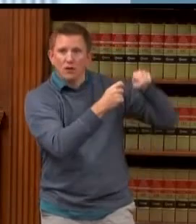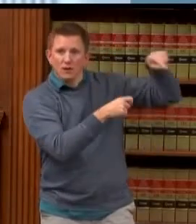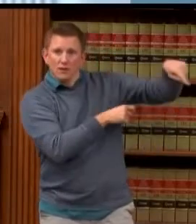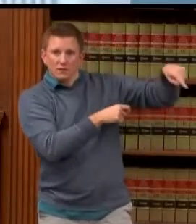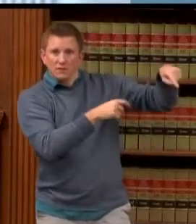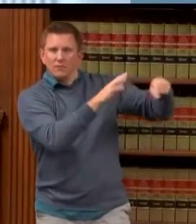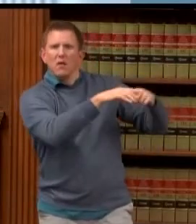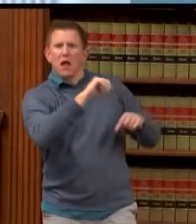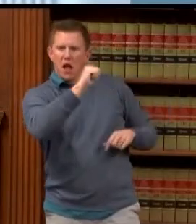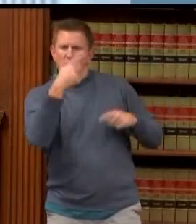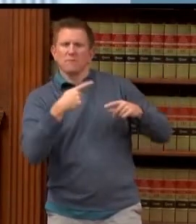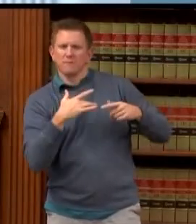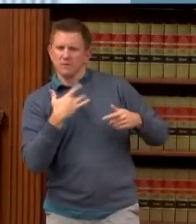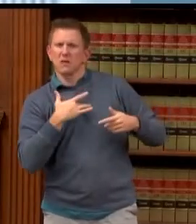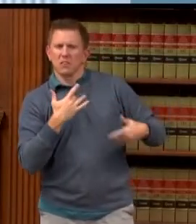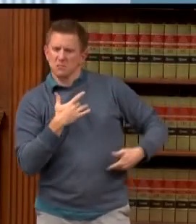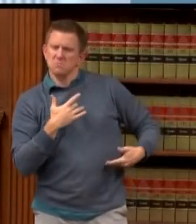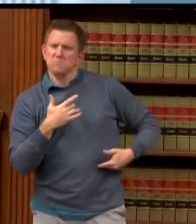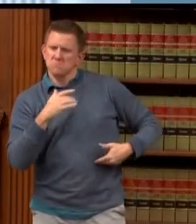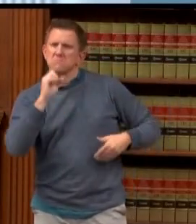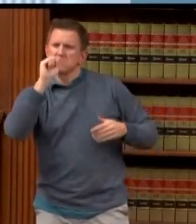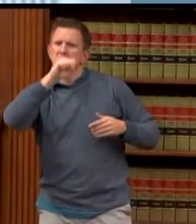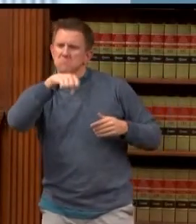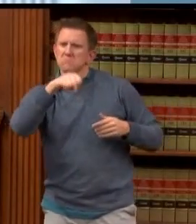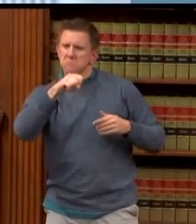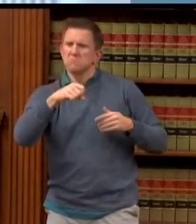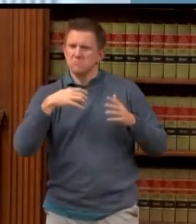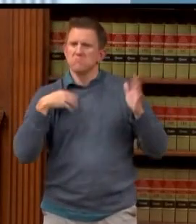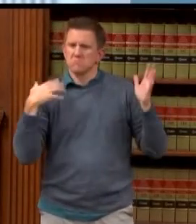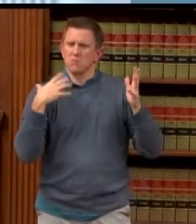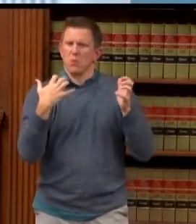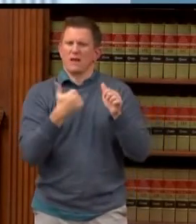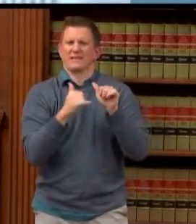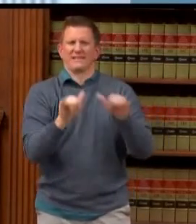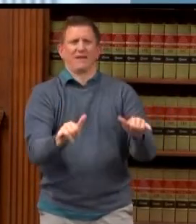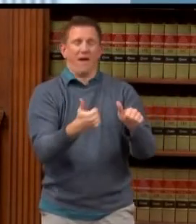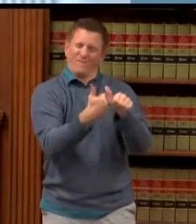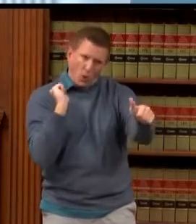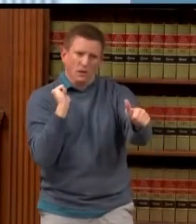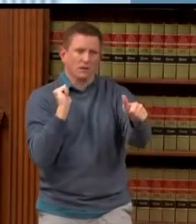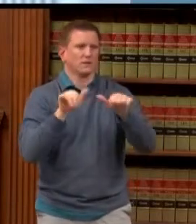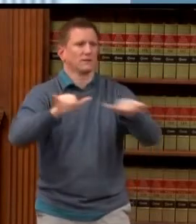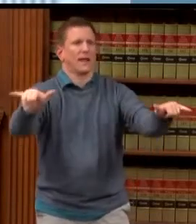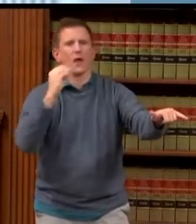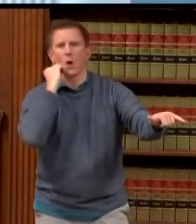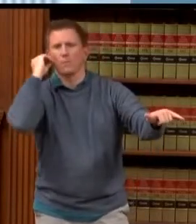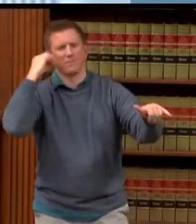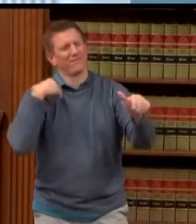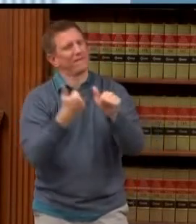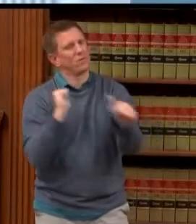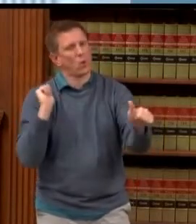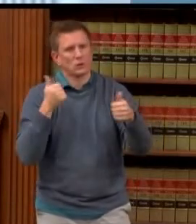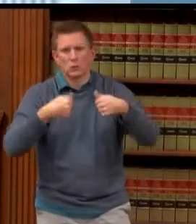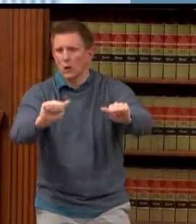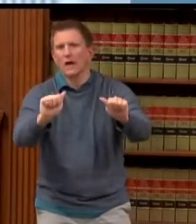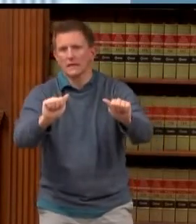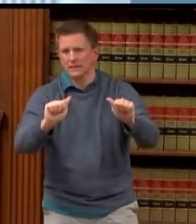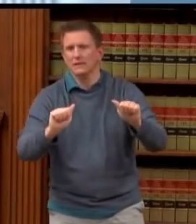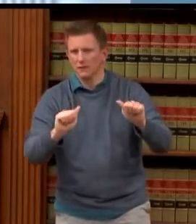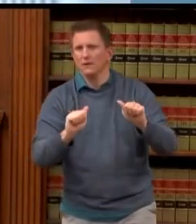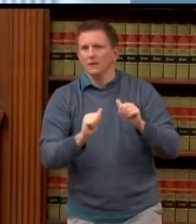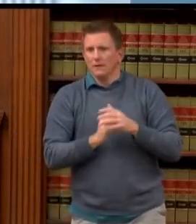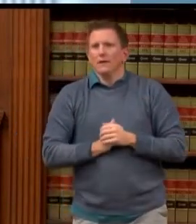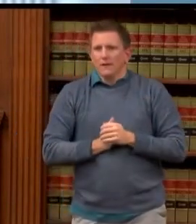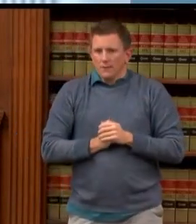that you want to avoid a stay-at-home order if you can, and do measures differently to, one, help people